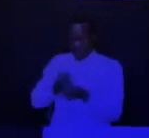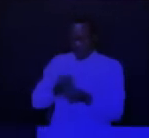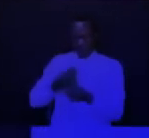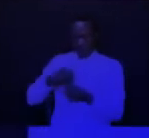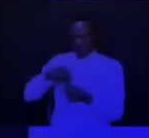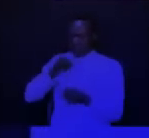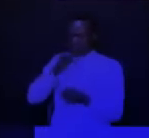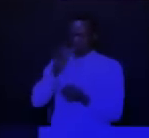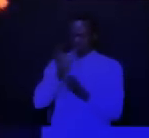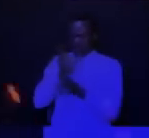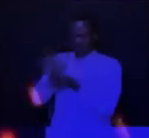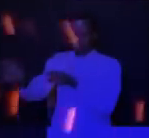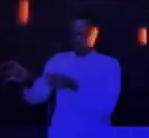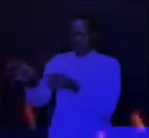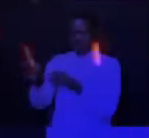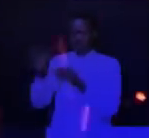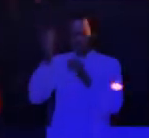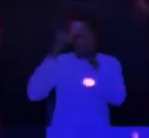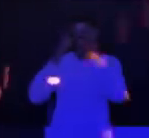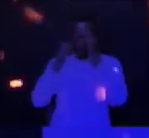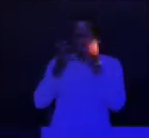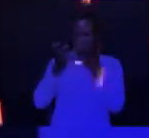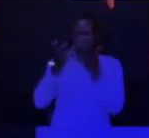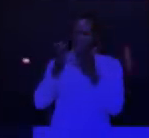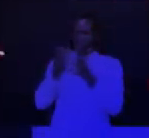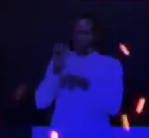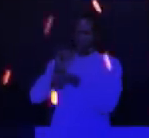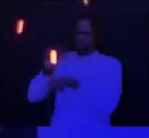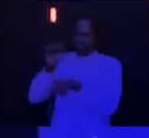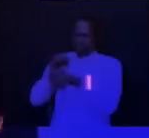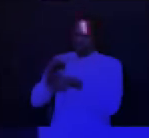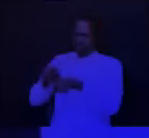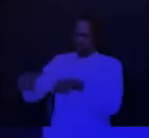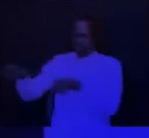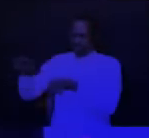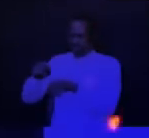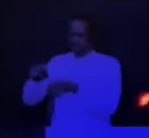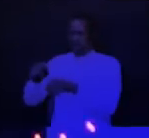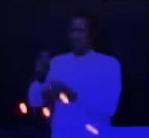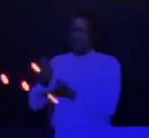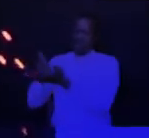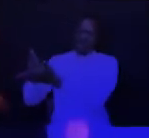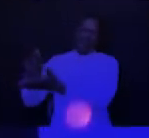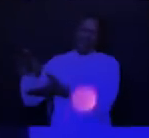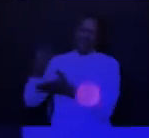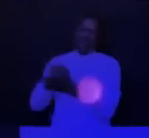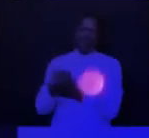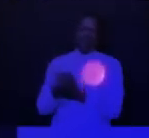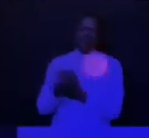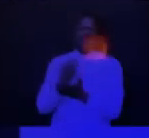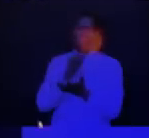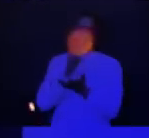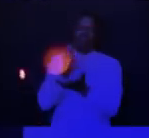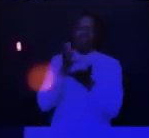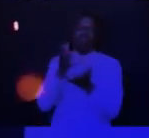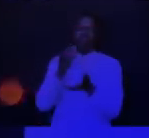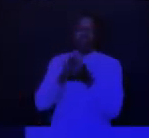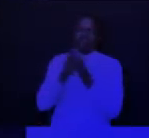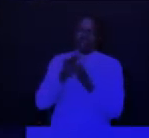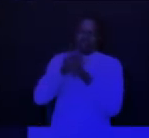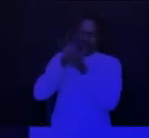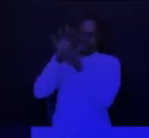because I want to work for the good of these people. I don't want to be a burden